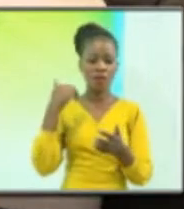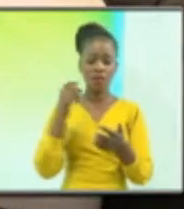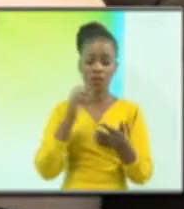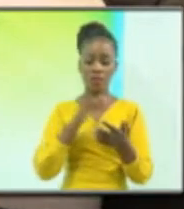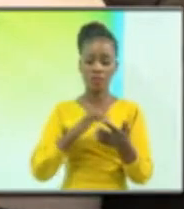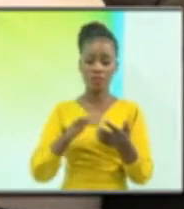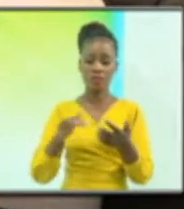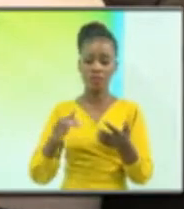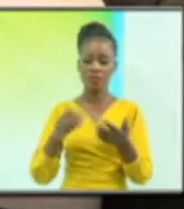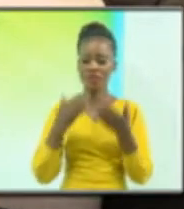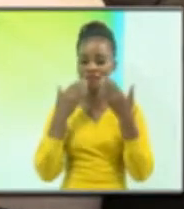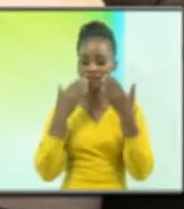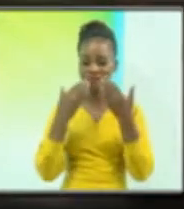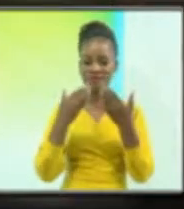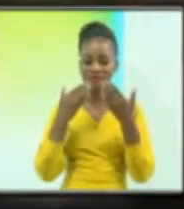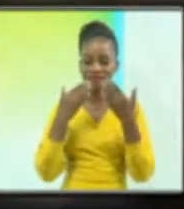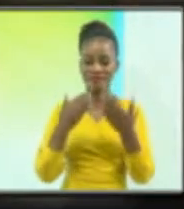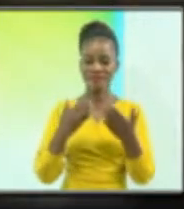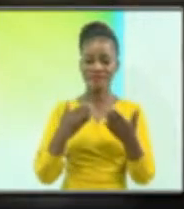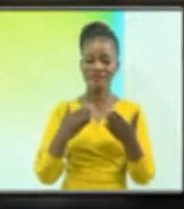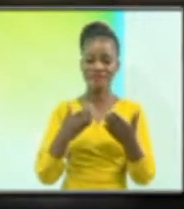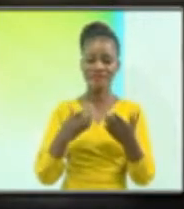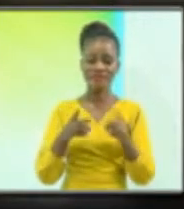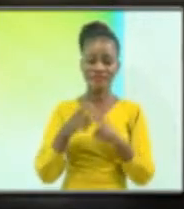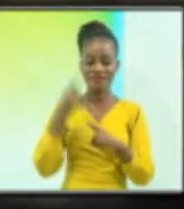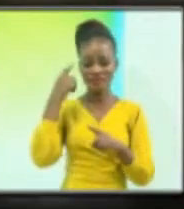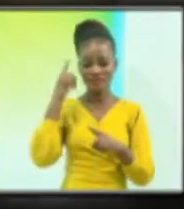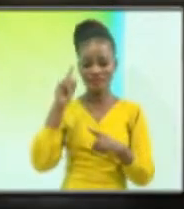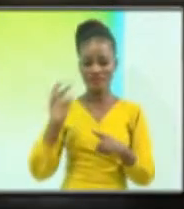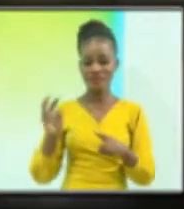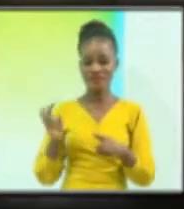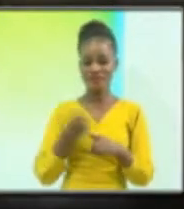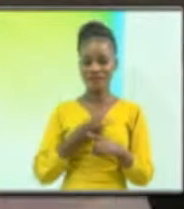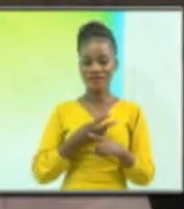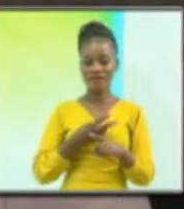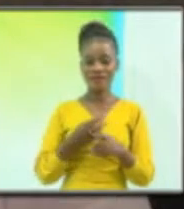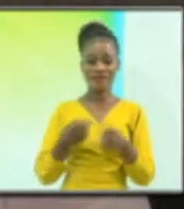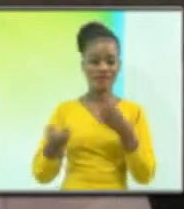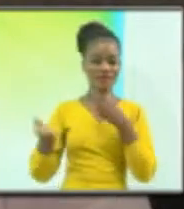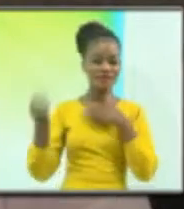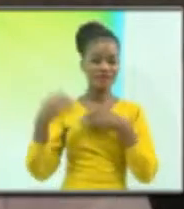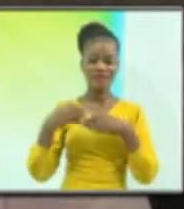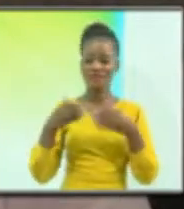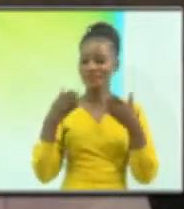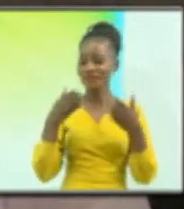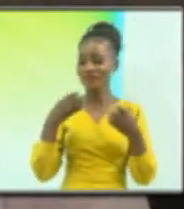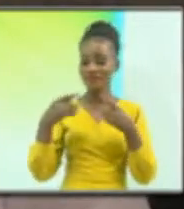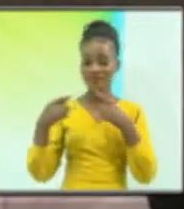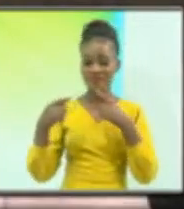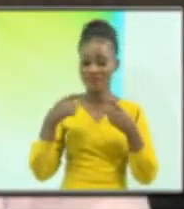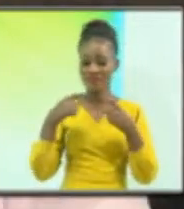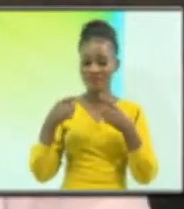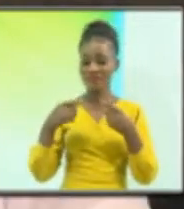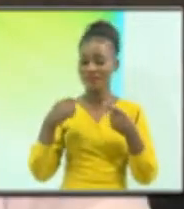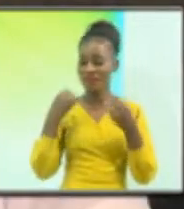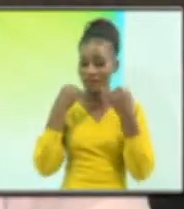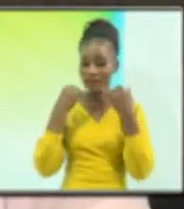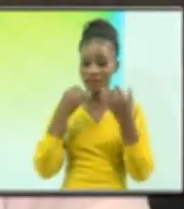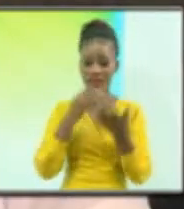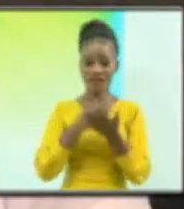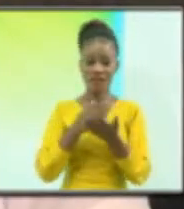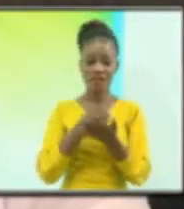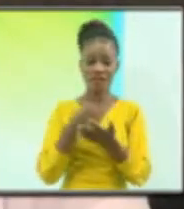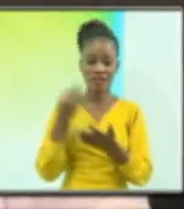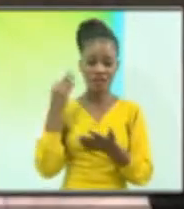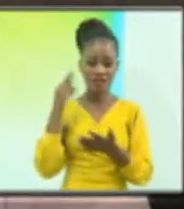Okay. Thank you, Mr. Simon Peter Mundei, for speaking to us and being generous. This is the Coffee Court. Of course, the discussion regarding matters of